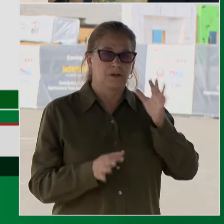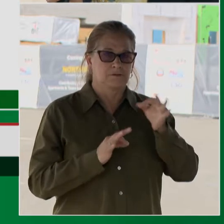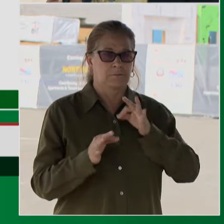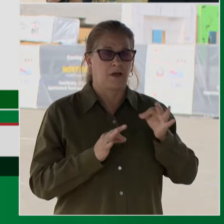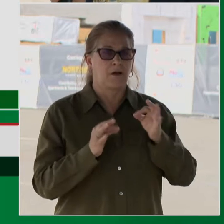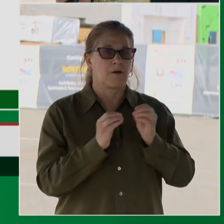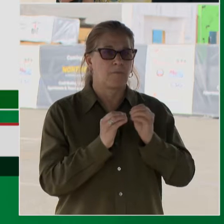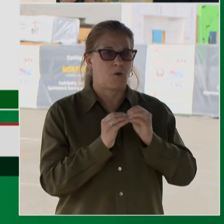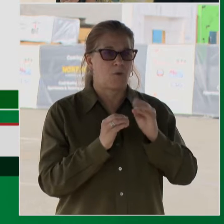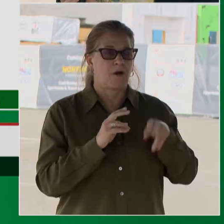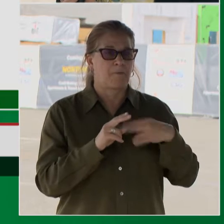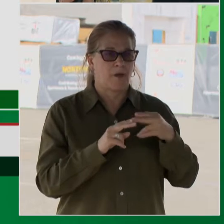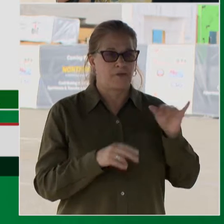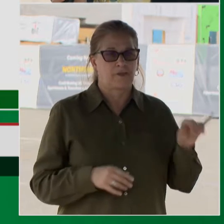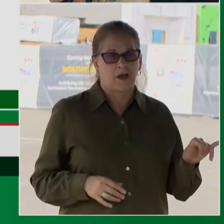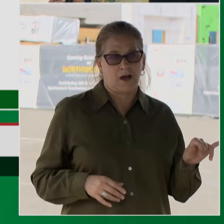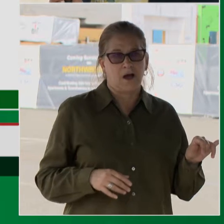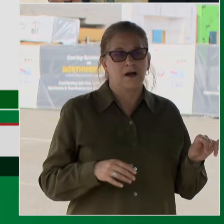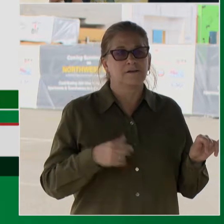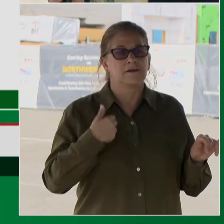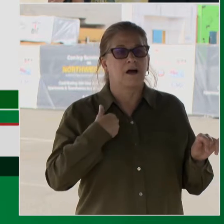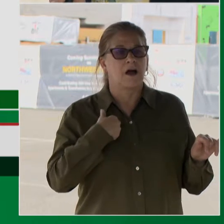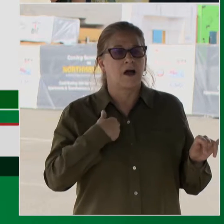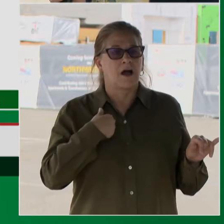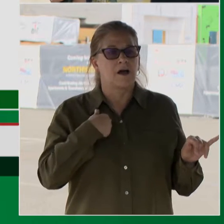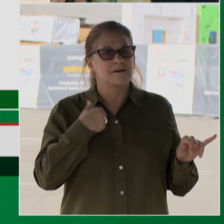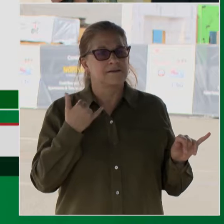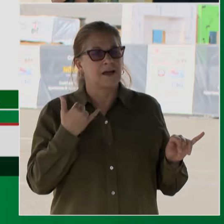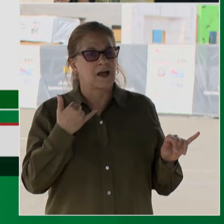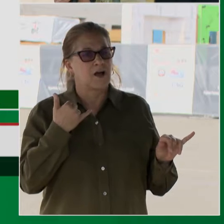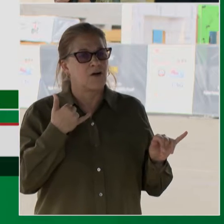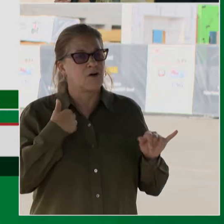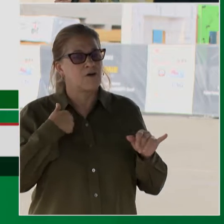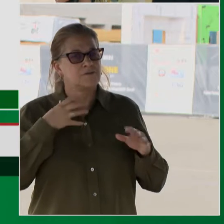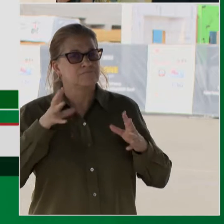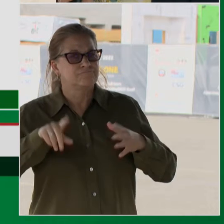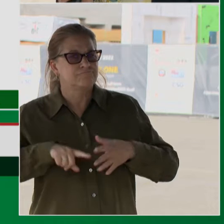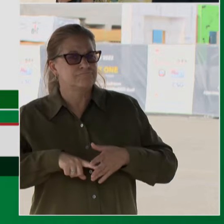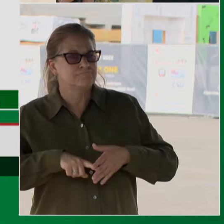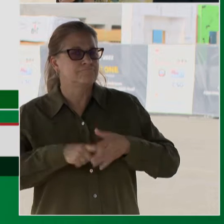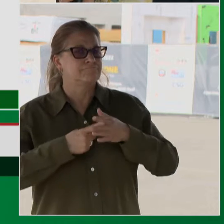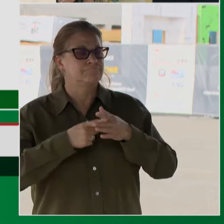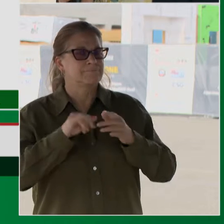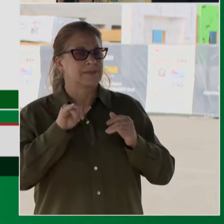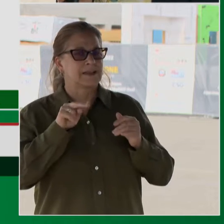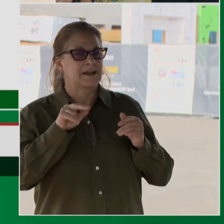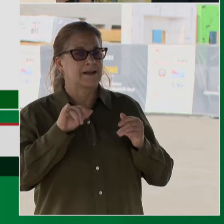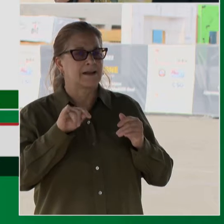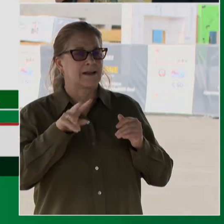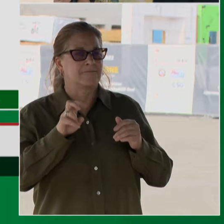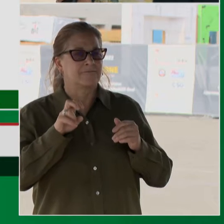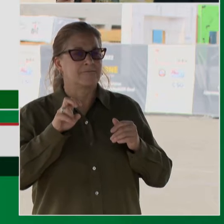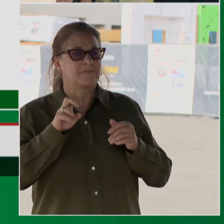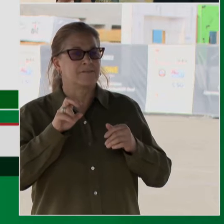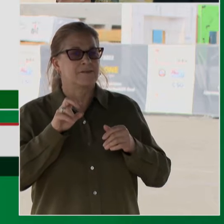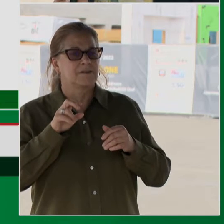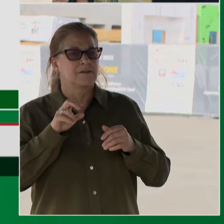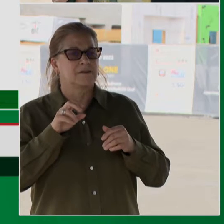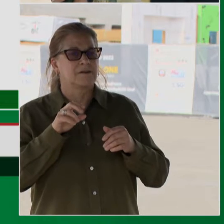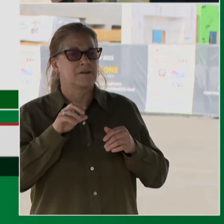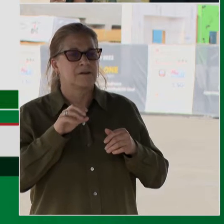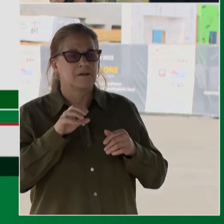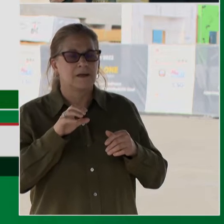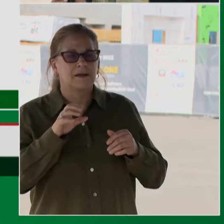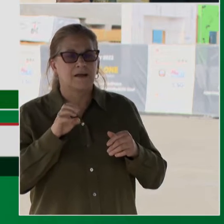really innovative. It's a pilot program to create accessory apartments. And so this is about $1.5 million that